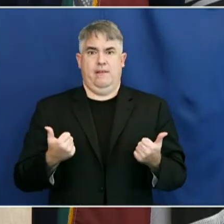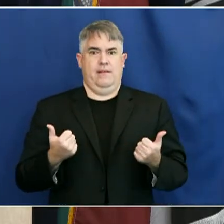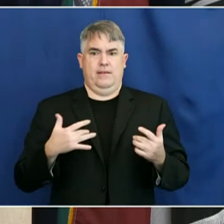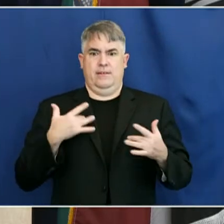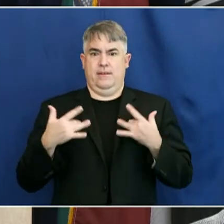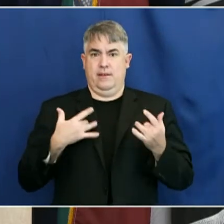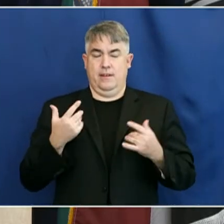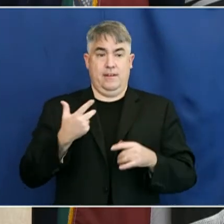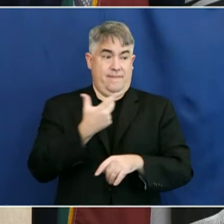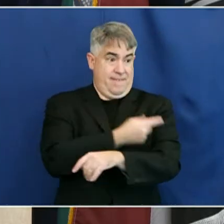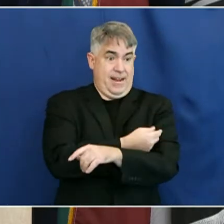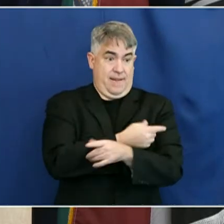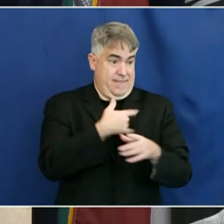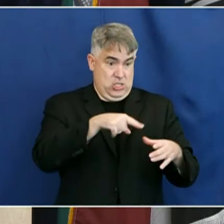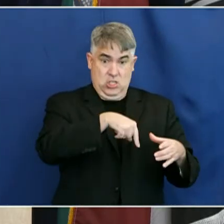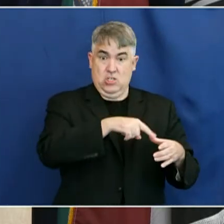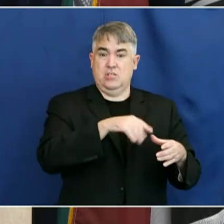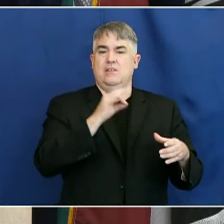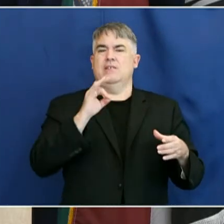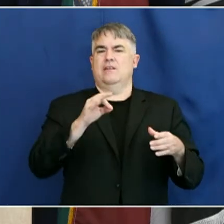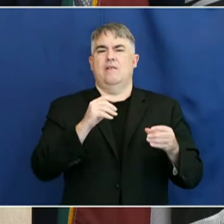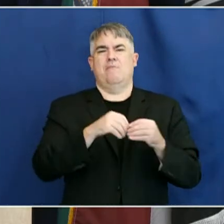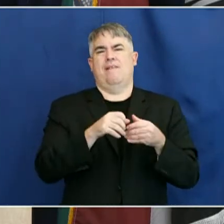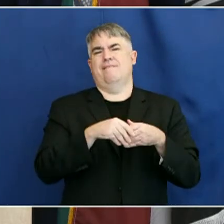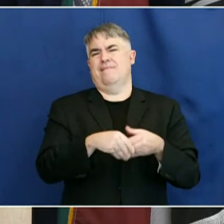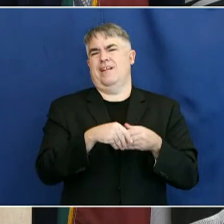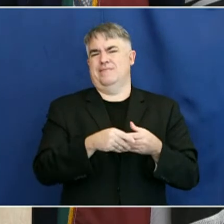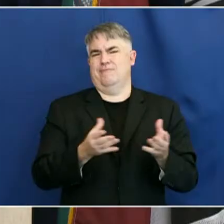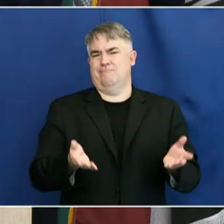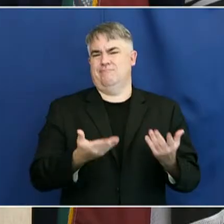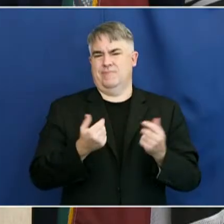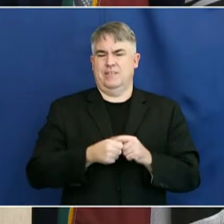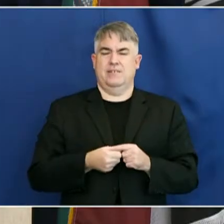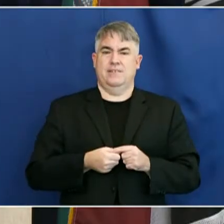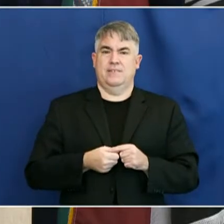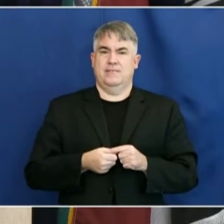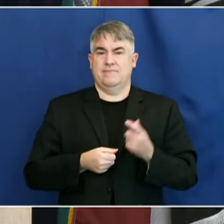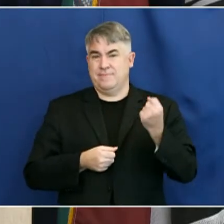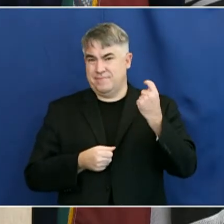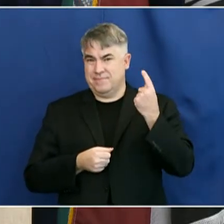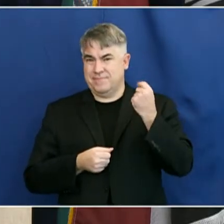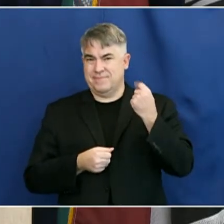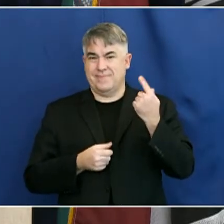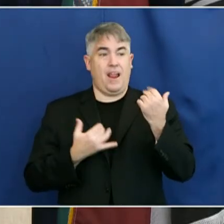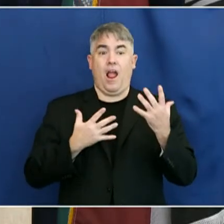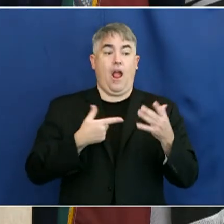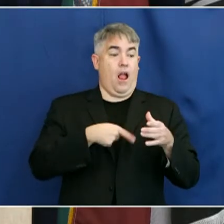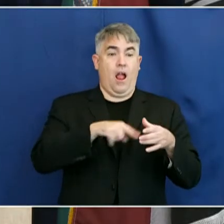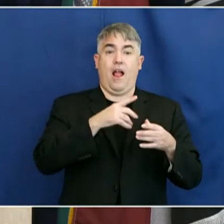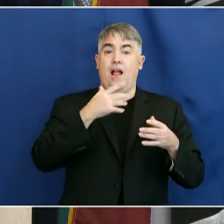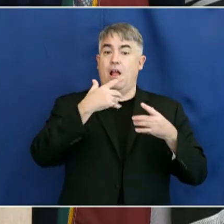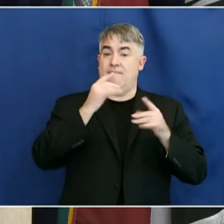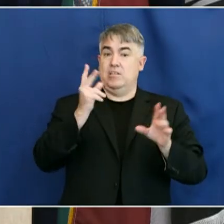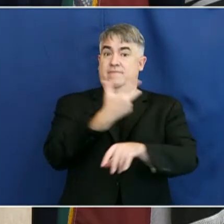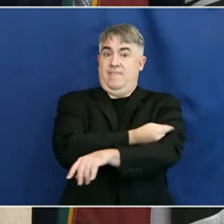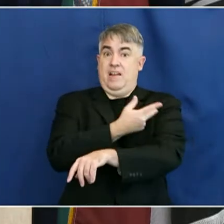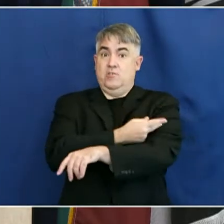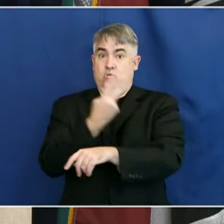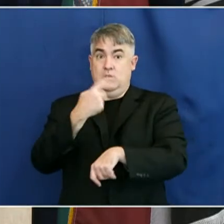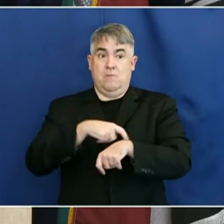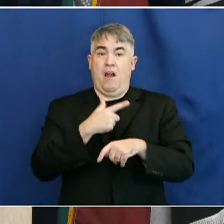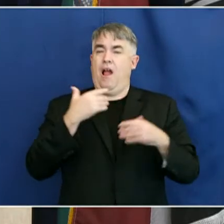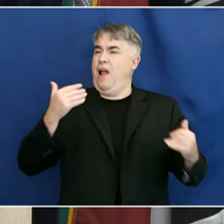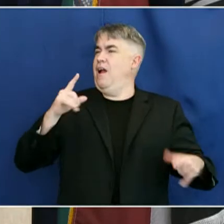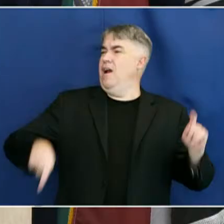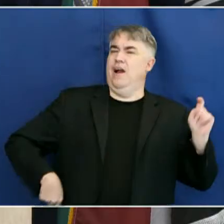more flexibility in daily life. We still want folks to avoid large crowds. Let's still ensure we're physically distancing for non-household